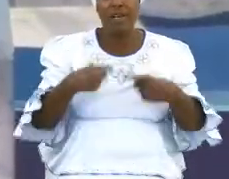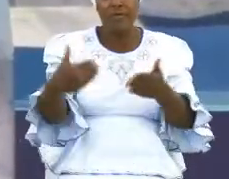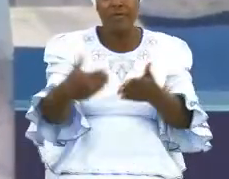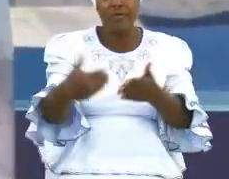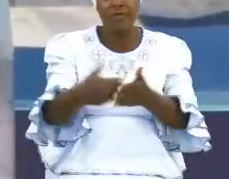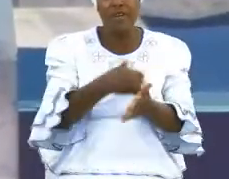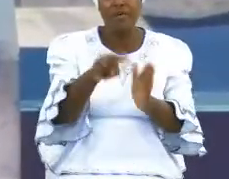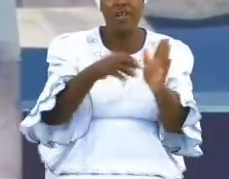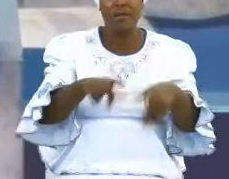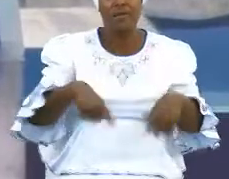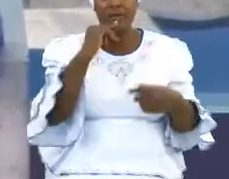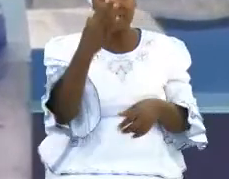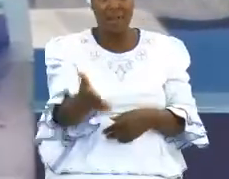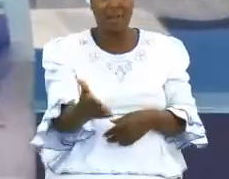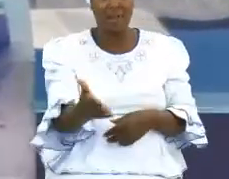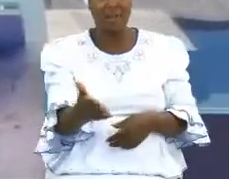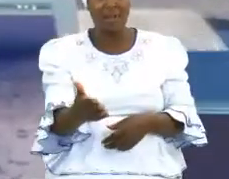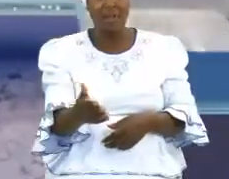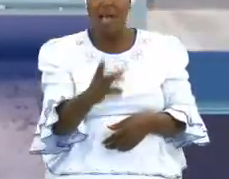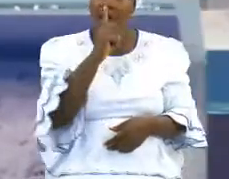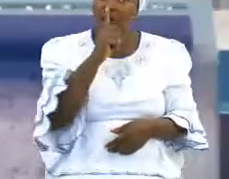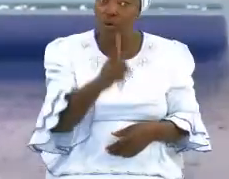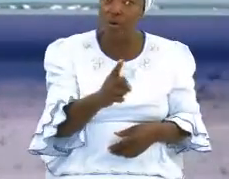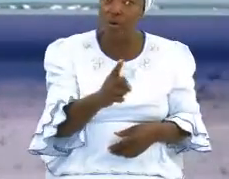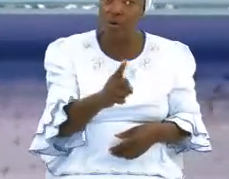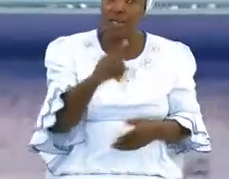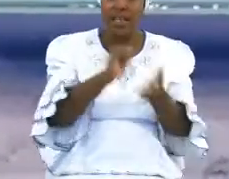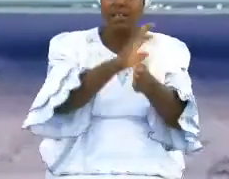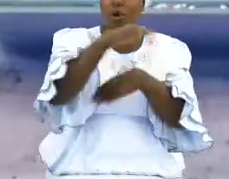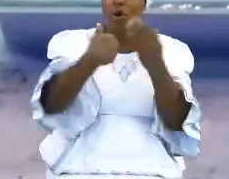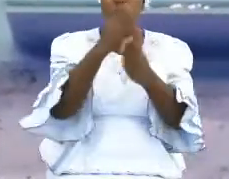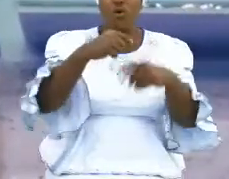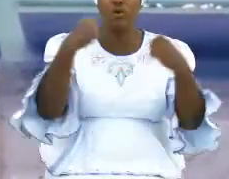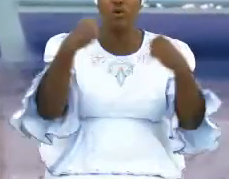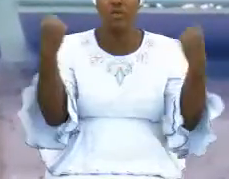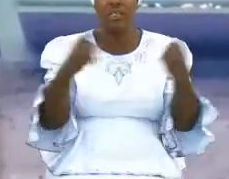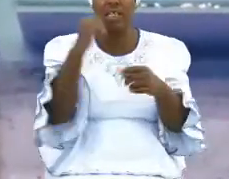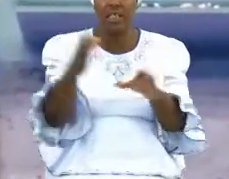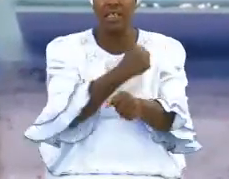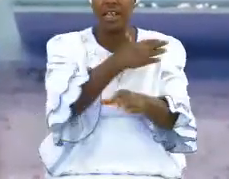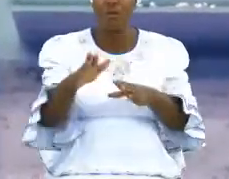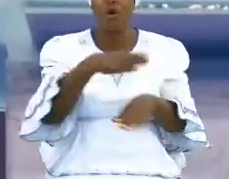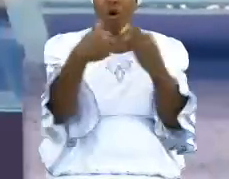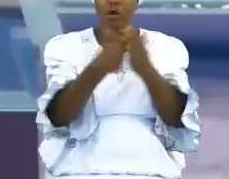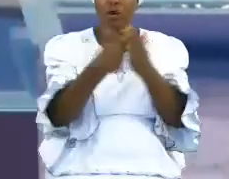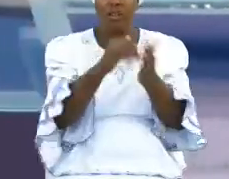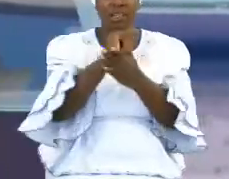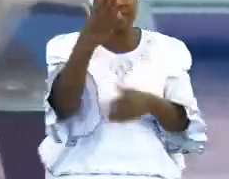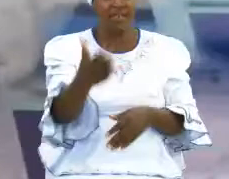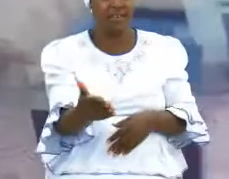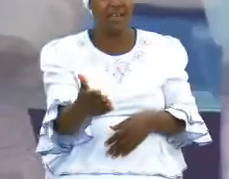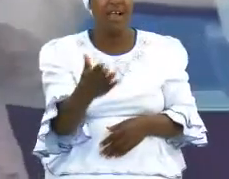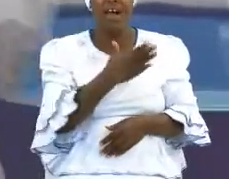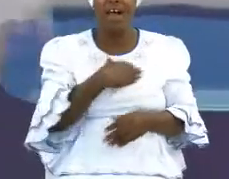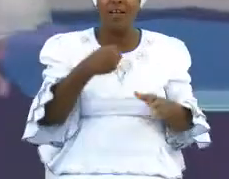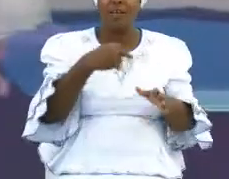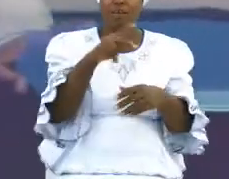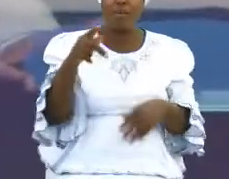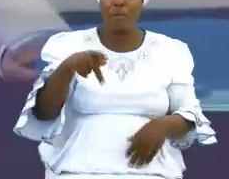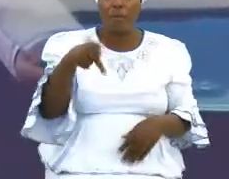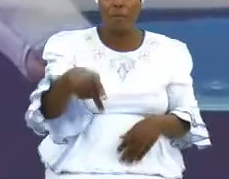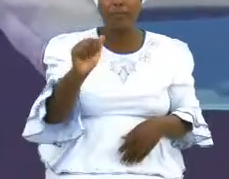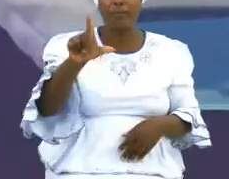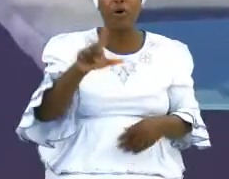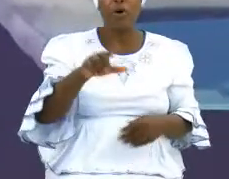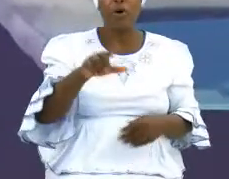life is there. Assurance that all your sins are taken away, all that is there. And Paul the apostle said, I